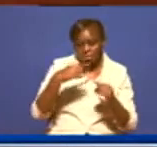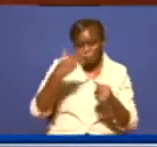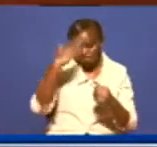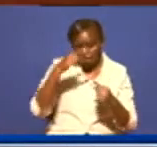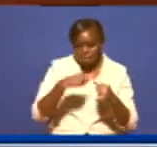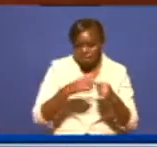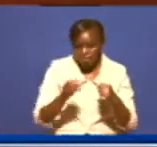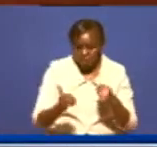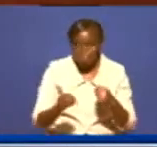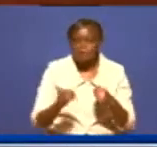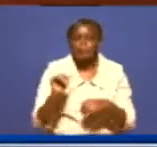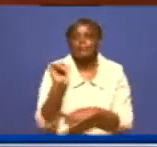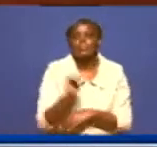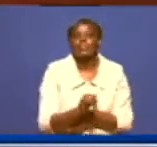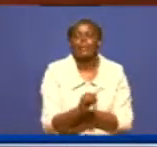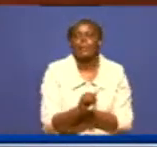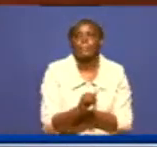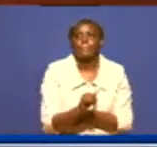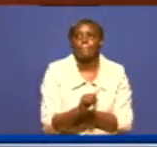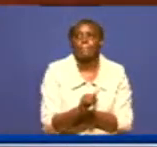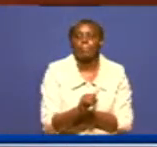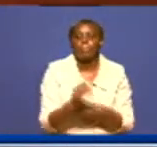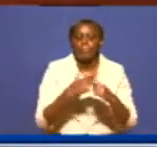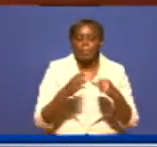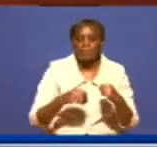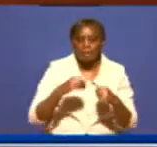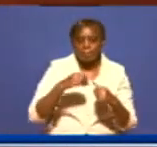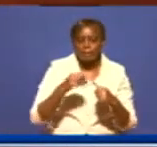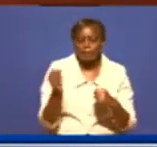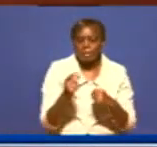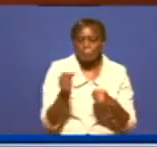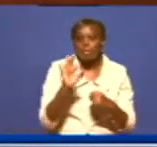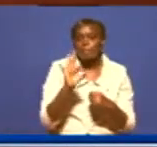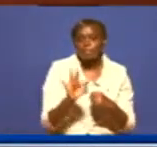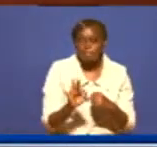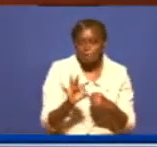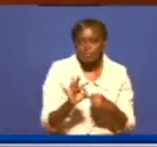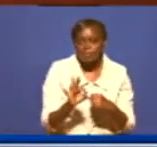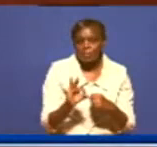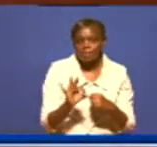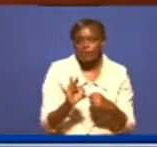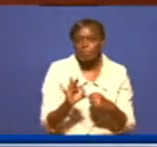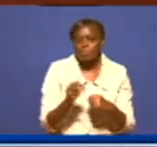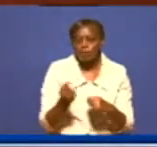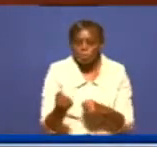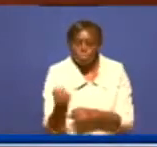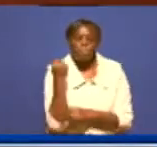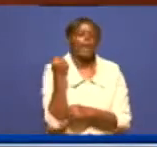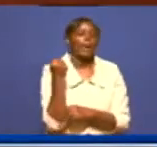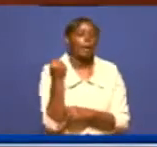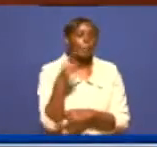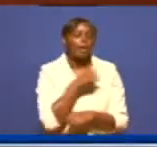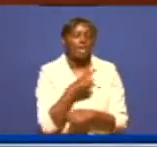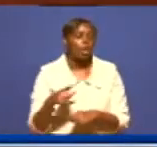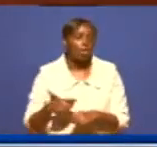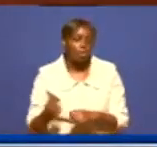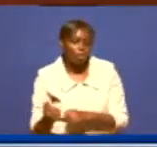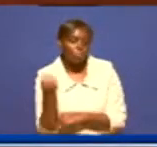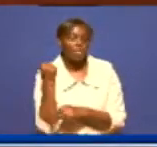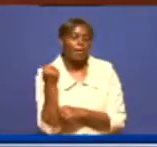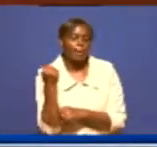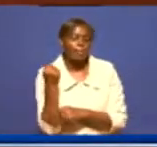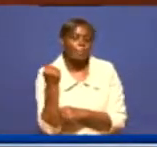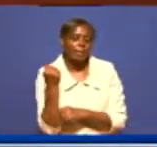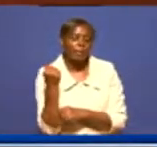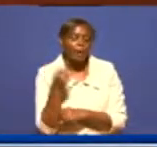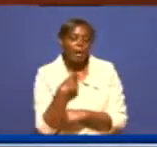remain at 90 days, 3 months, so that you don't wake up, Madam Speaker, and you know the inconvenience of moving